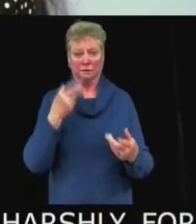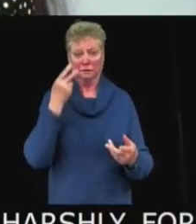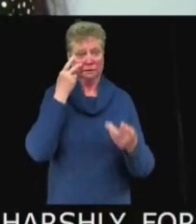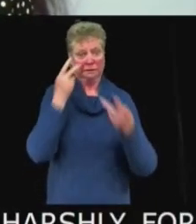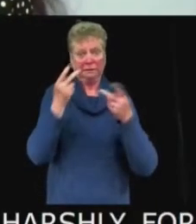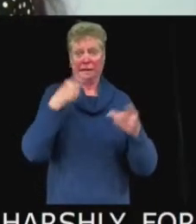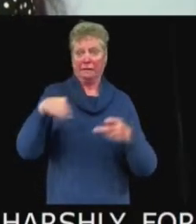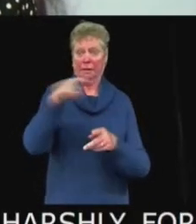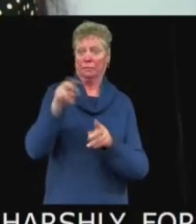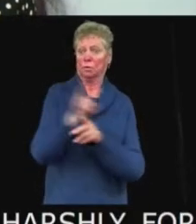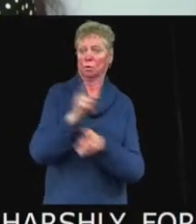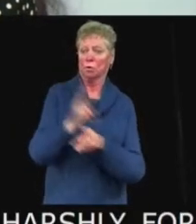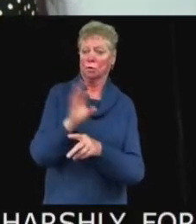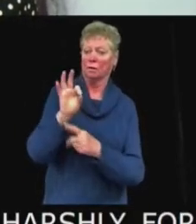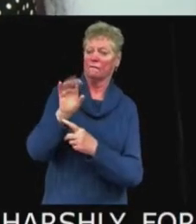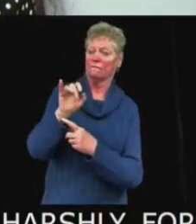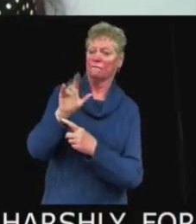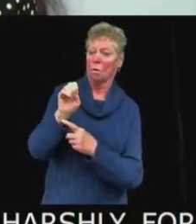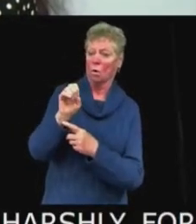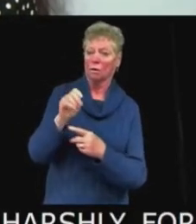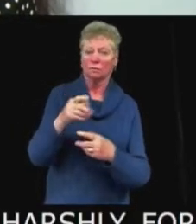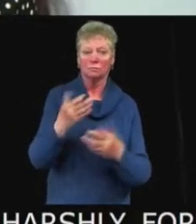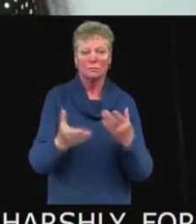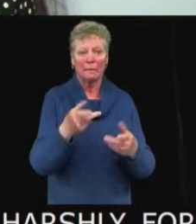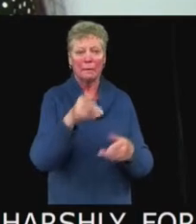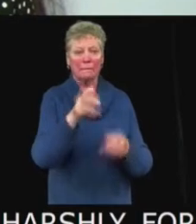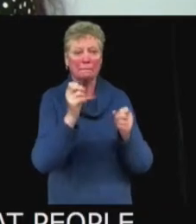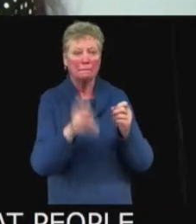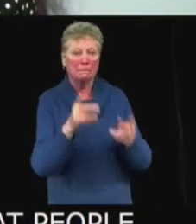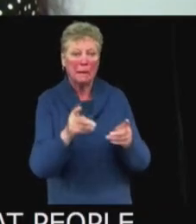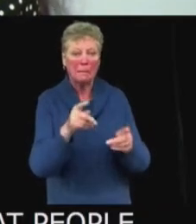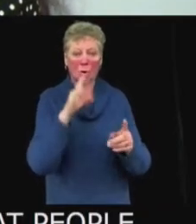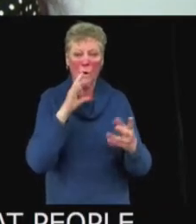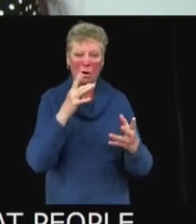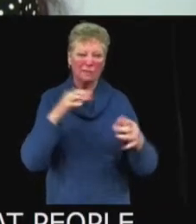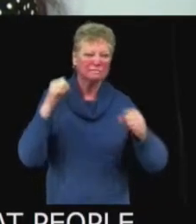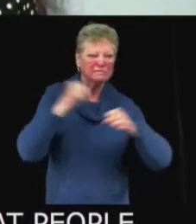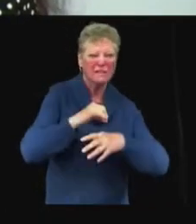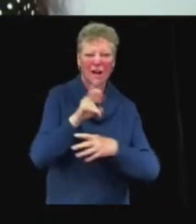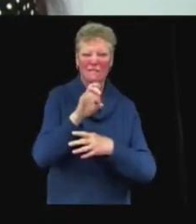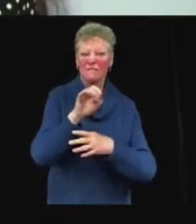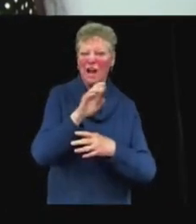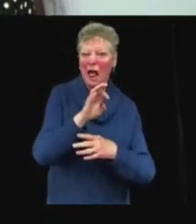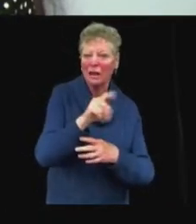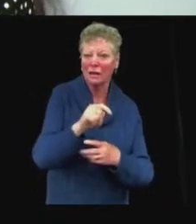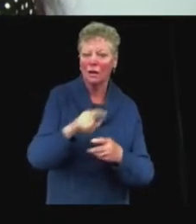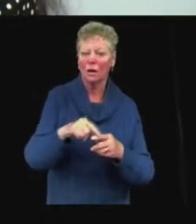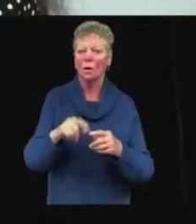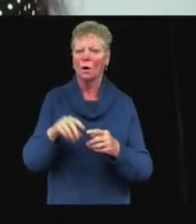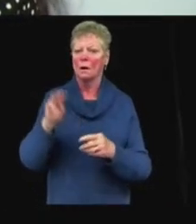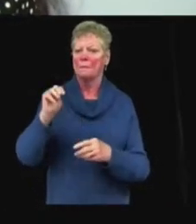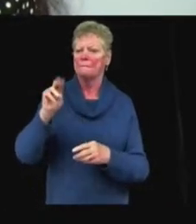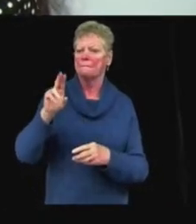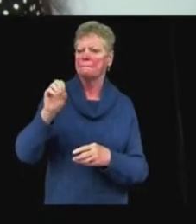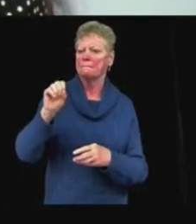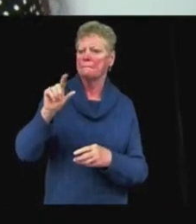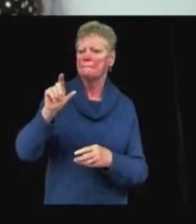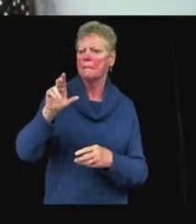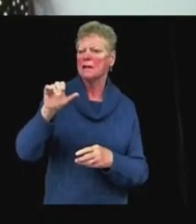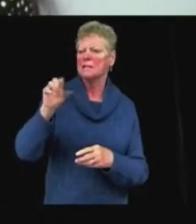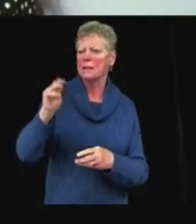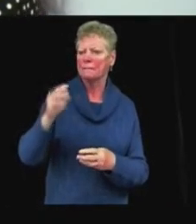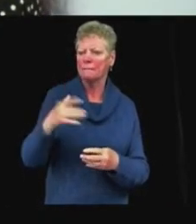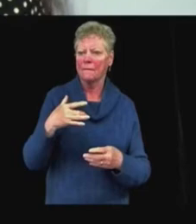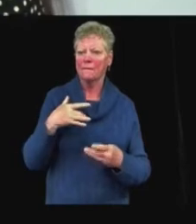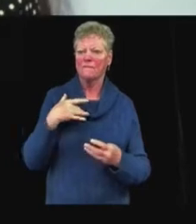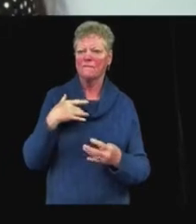ways that people that are being much more violent do not. Or, you know, if you have the Muslim community talking about being surveyed for terrorism and feeling that, you know, there's much